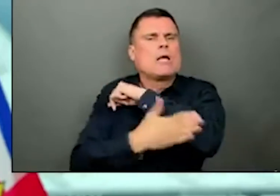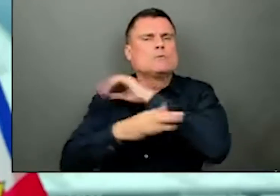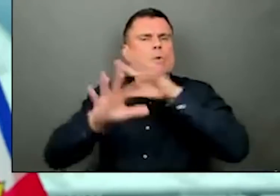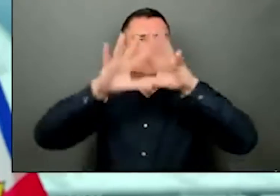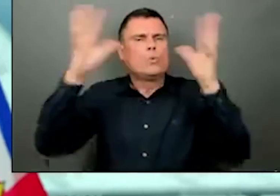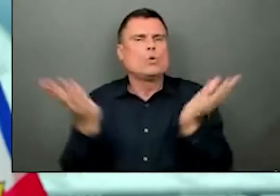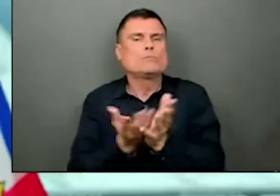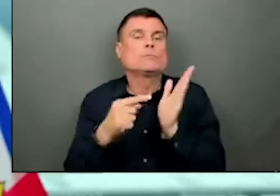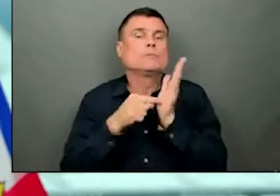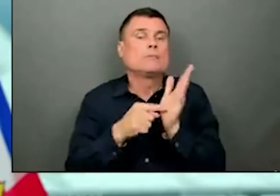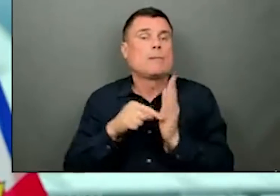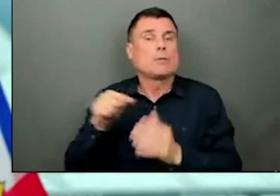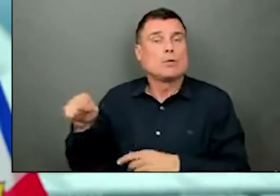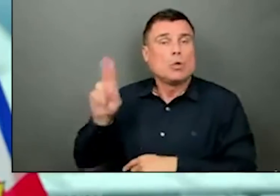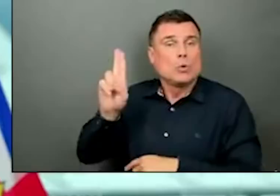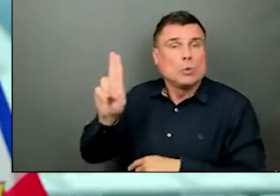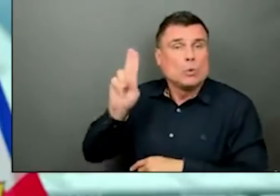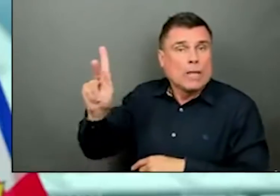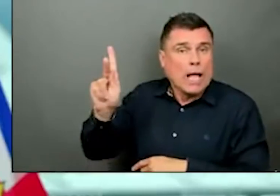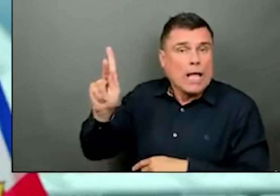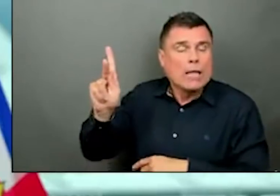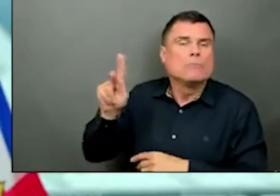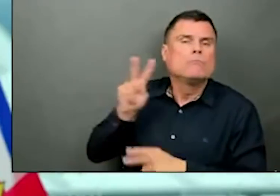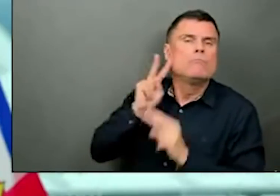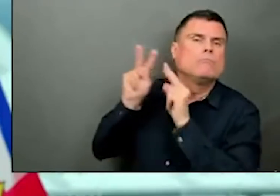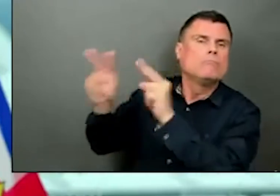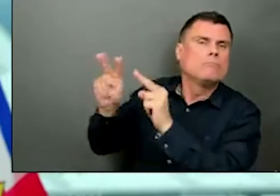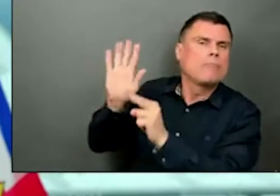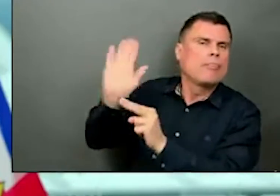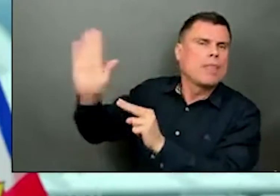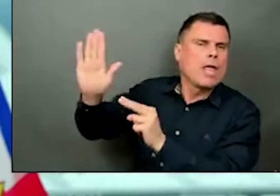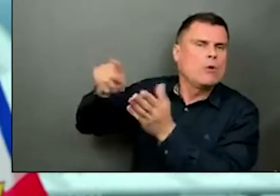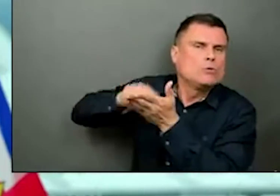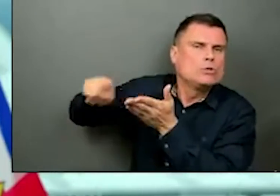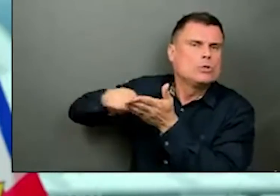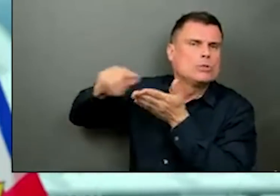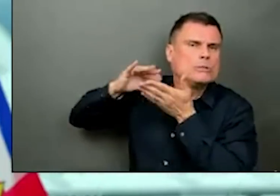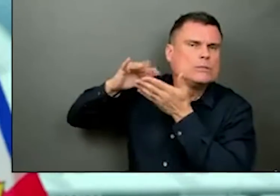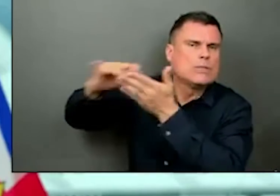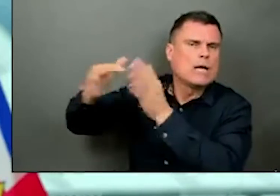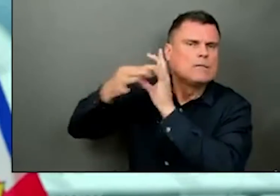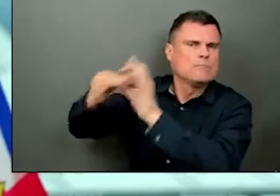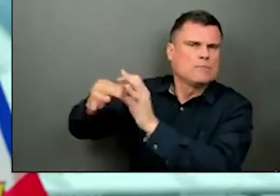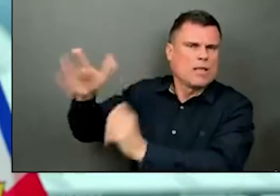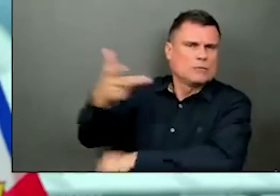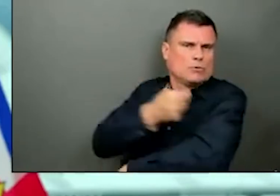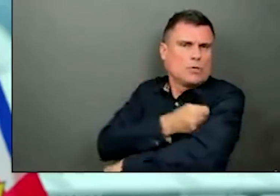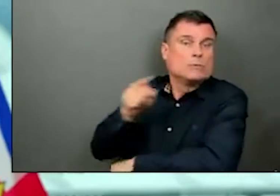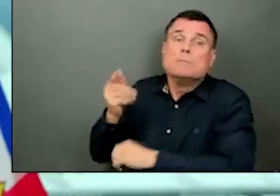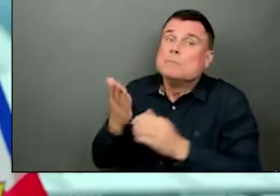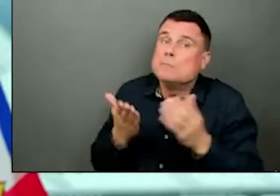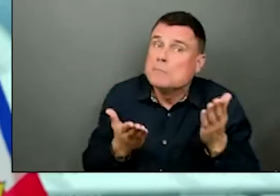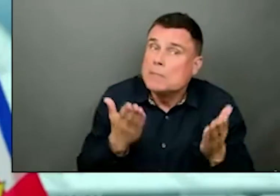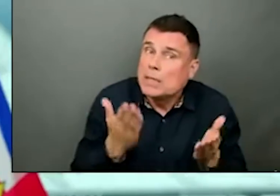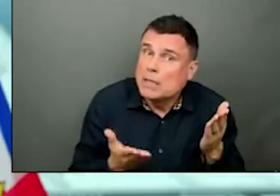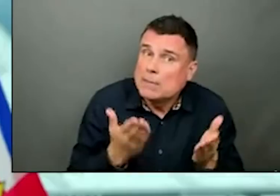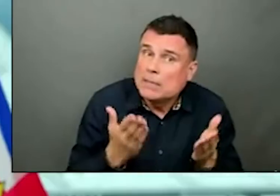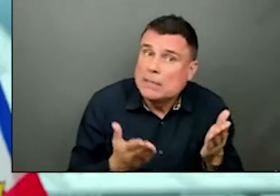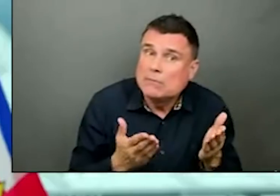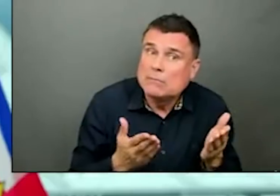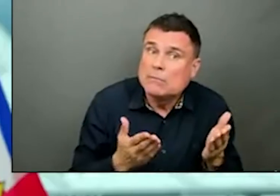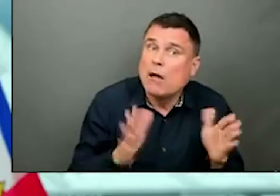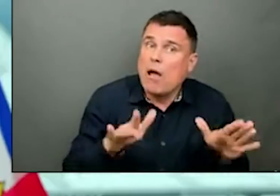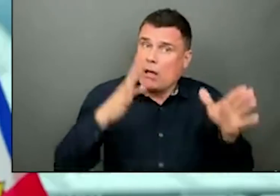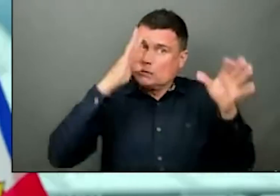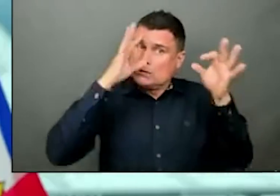better, stronger immune response to receive a second dose with a different vaccine. We don't yet know that, but it could be that we'll